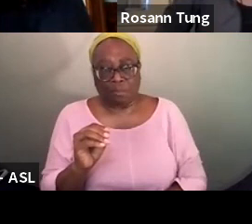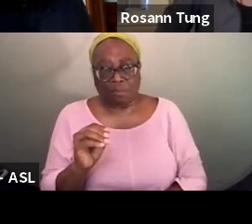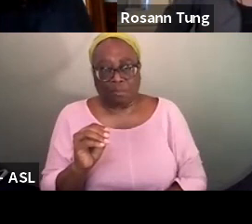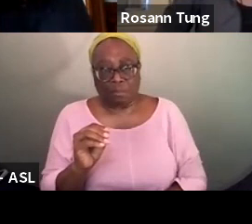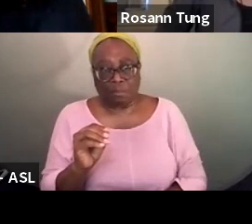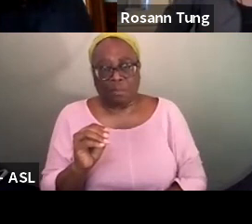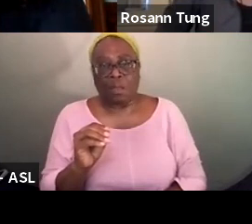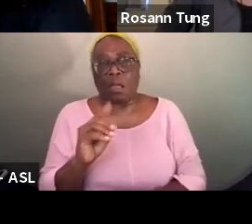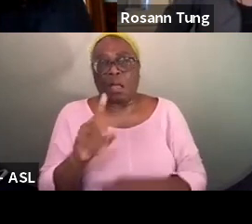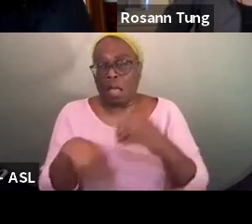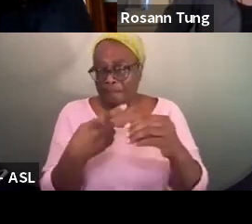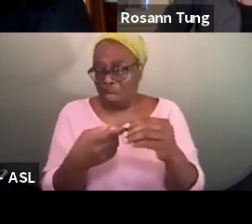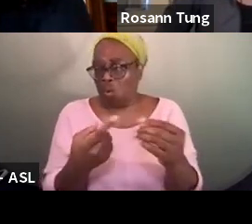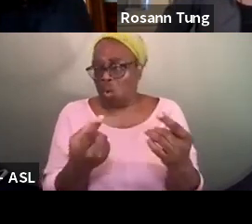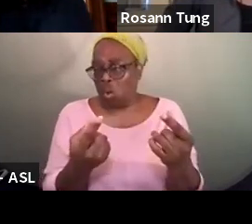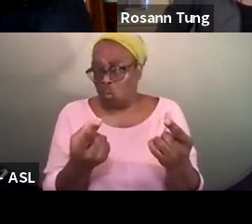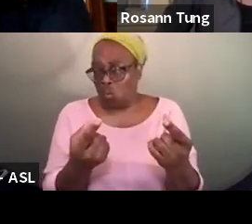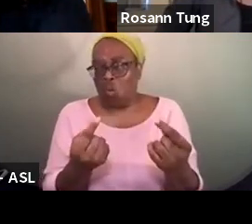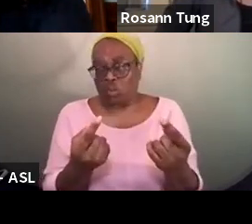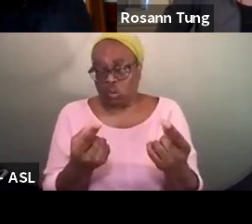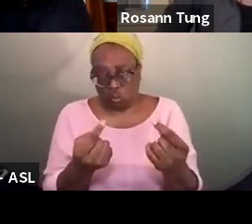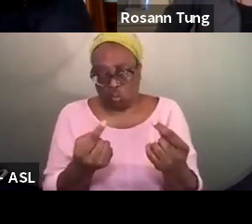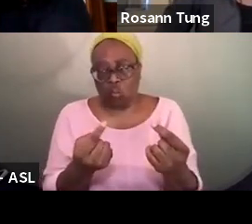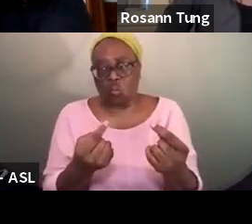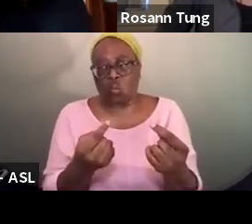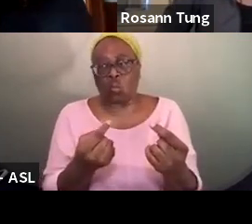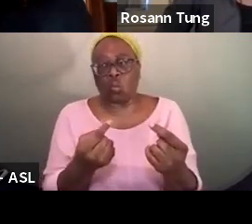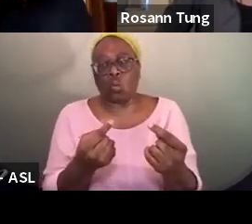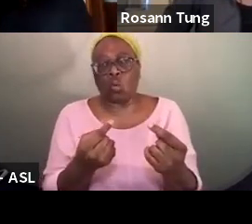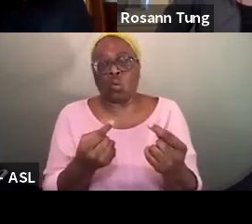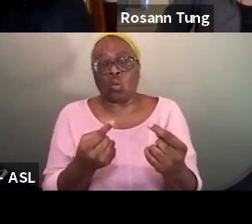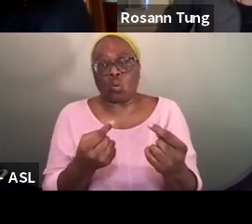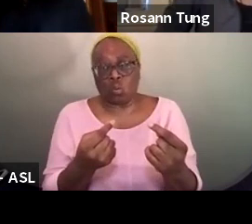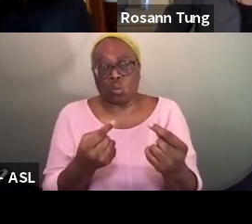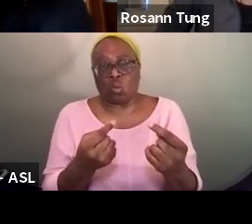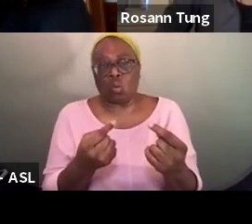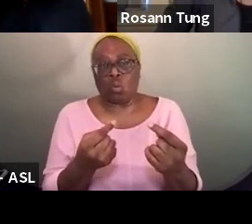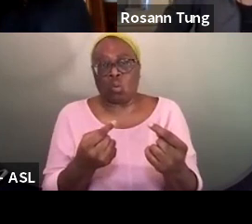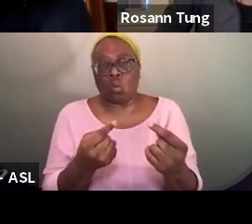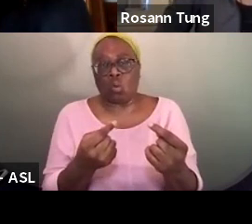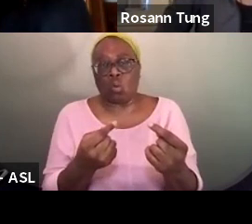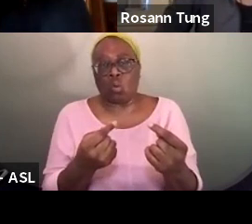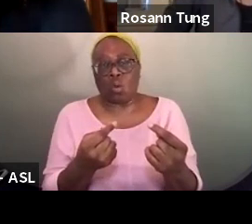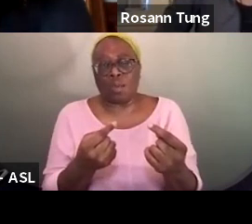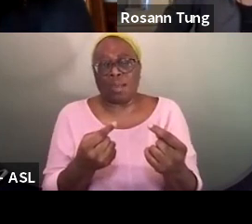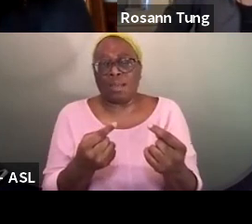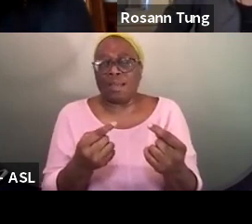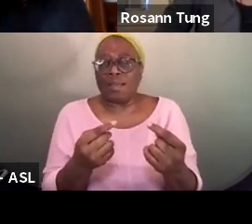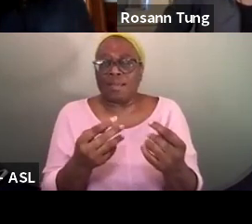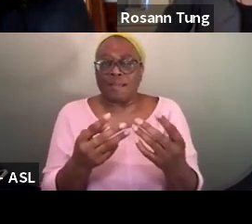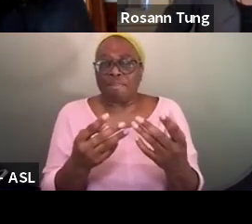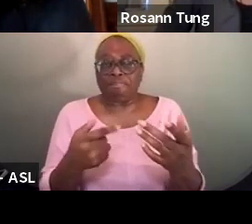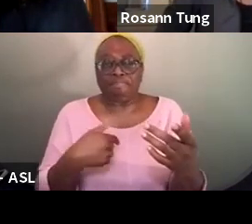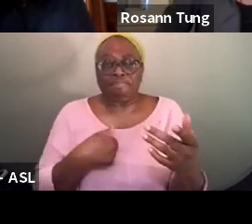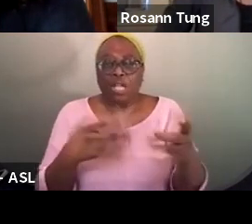What to do here. And I might, rather than just a little modification, Mr.